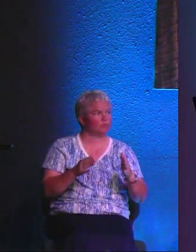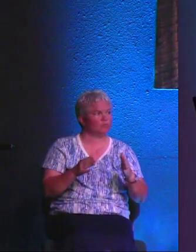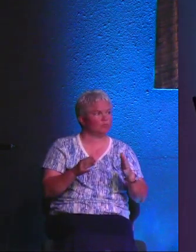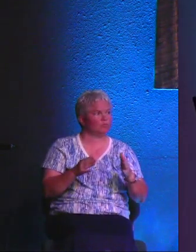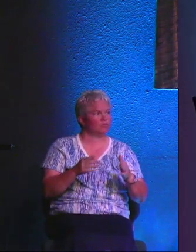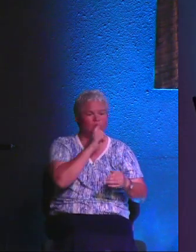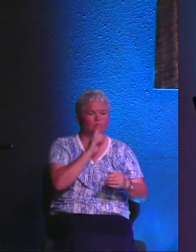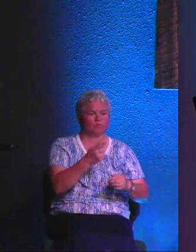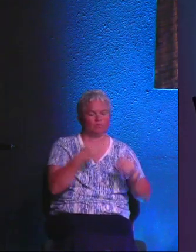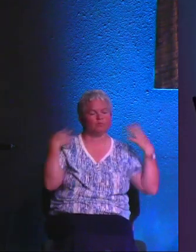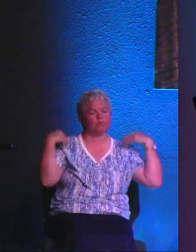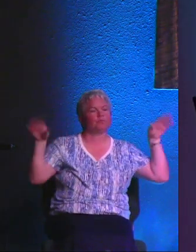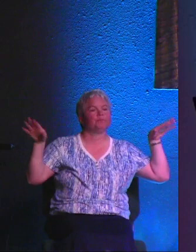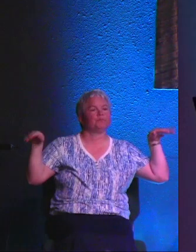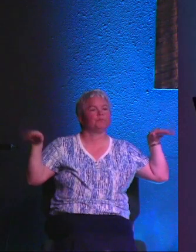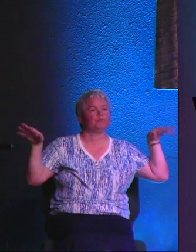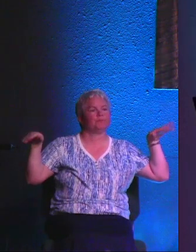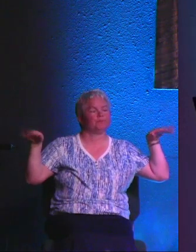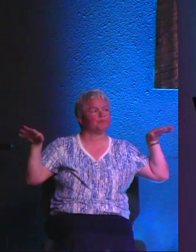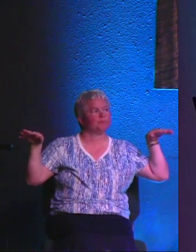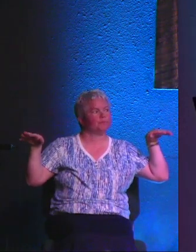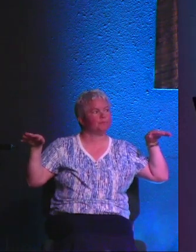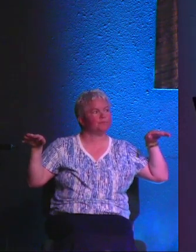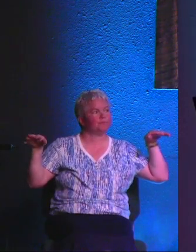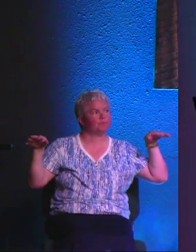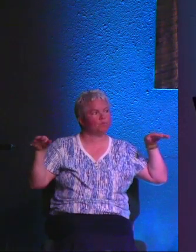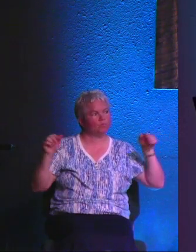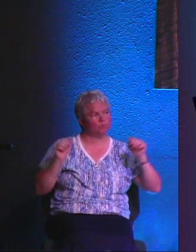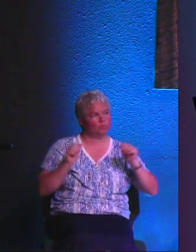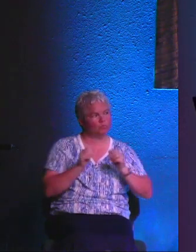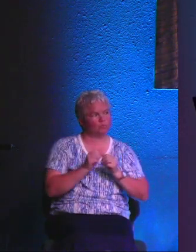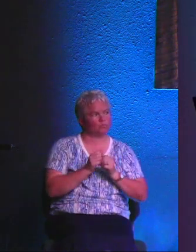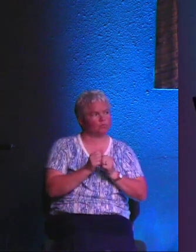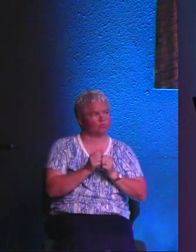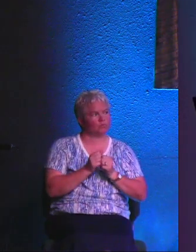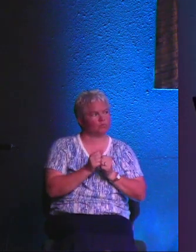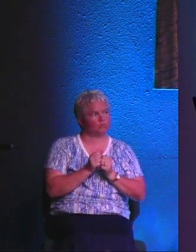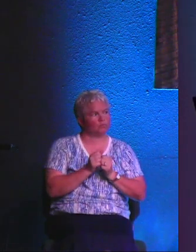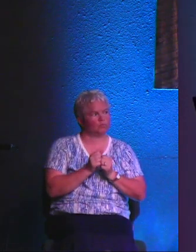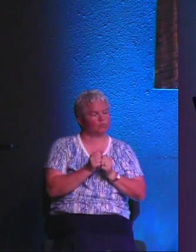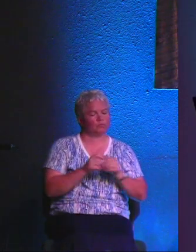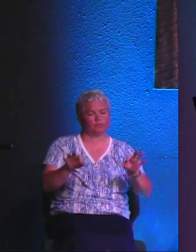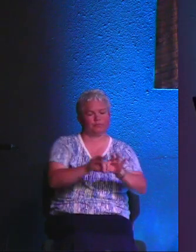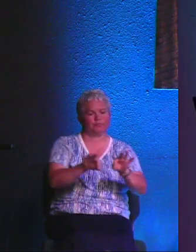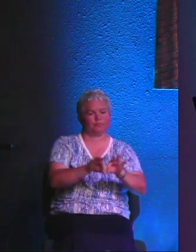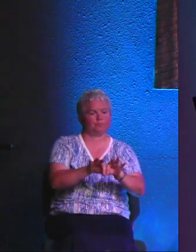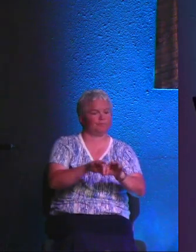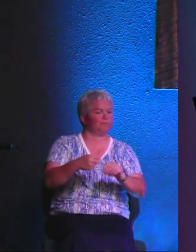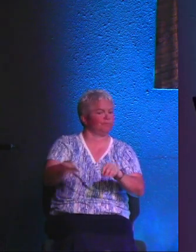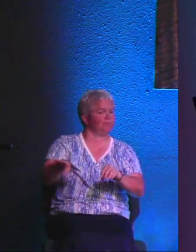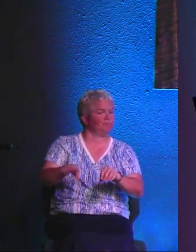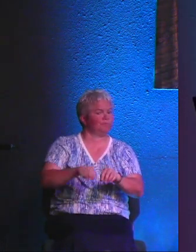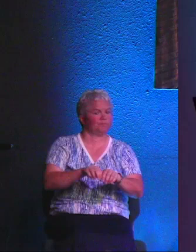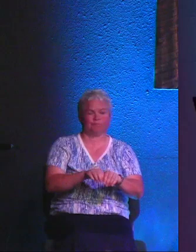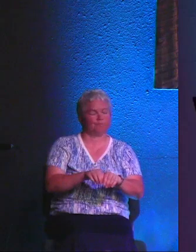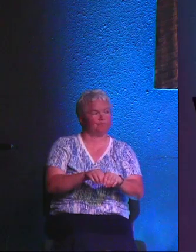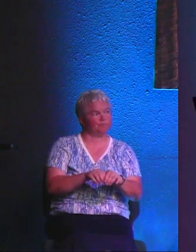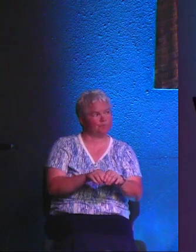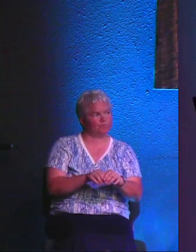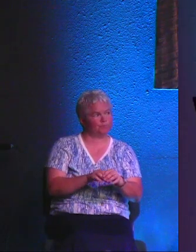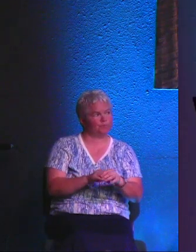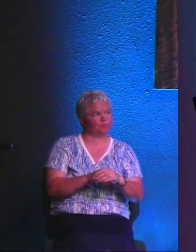For he will order his angels around to protect you wherever you go, so that you won't even hurt your foot on a stone."